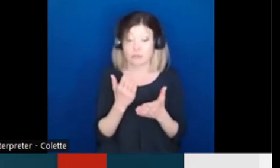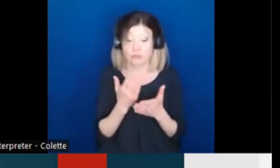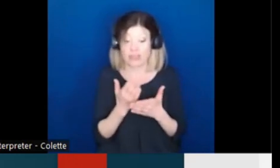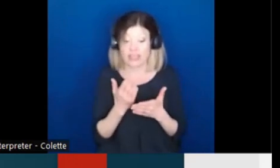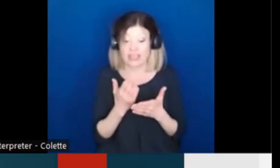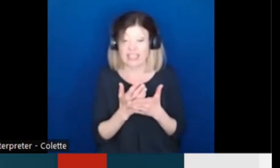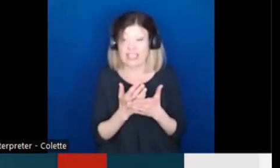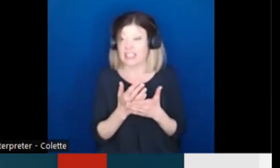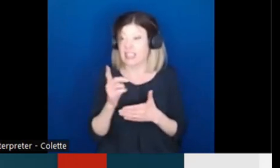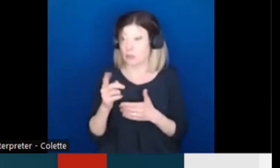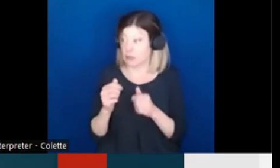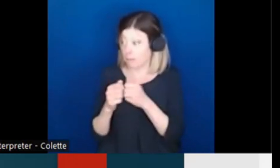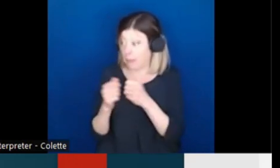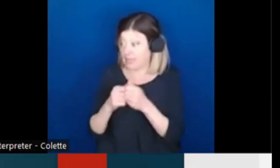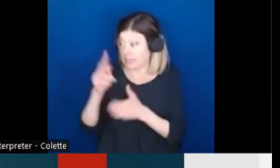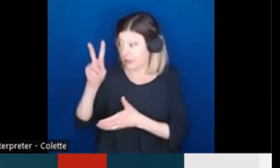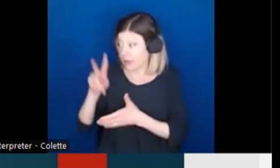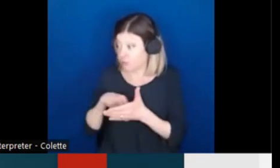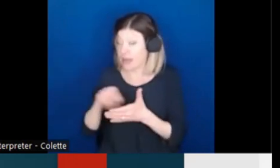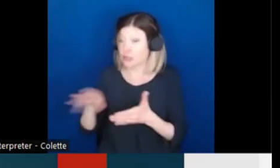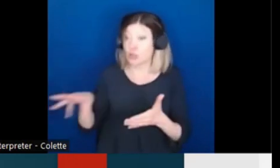that they read, all different kinds of